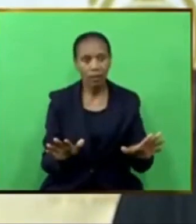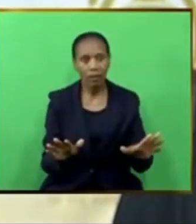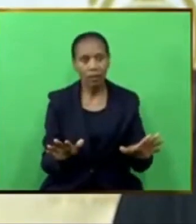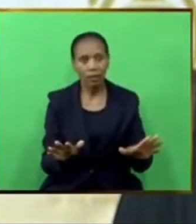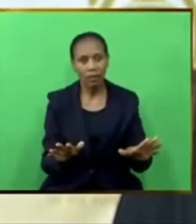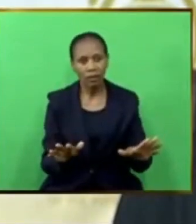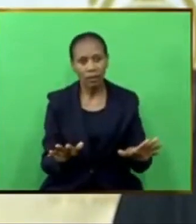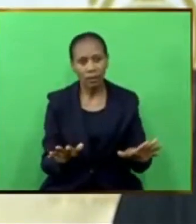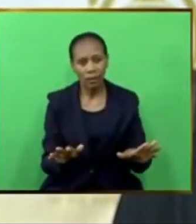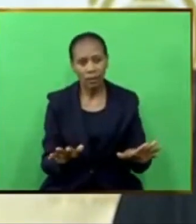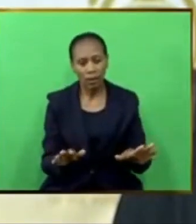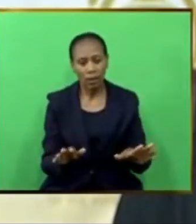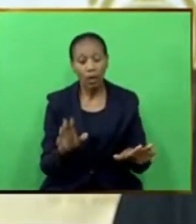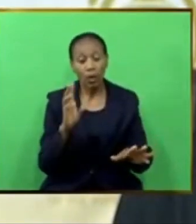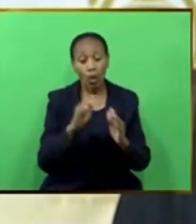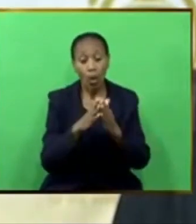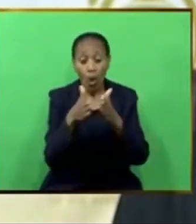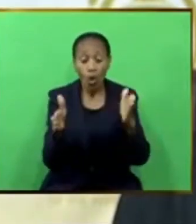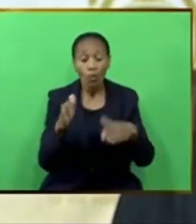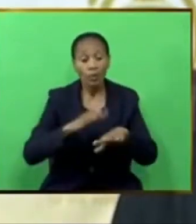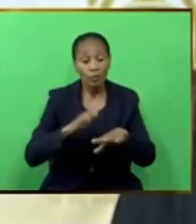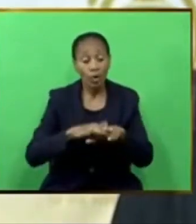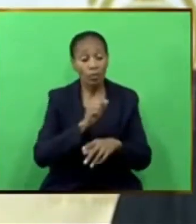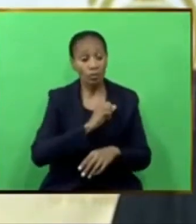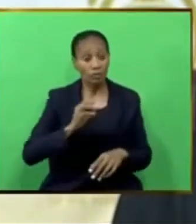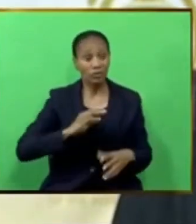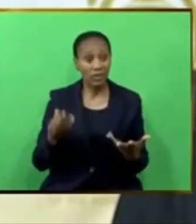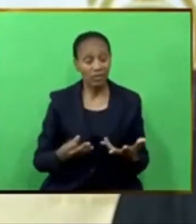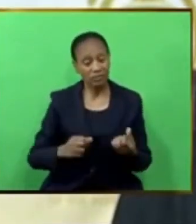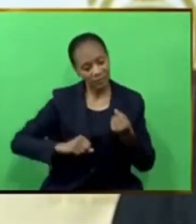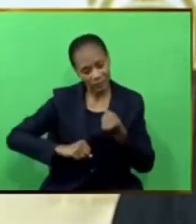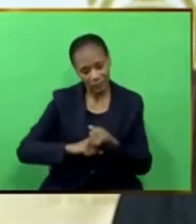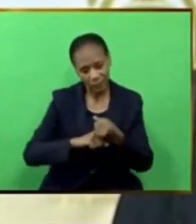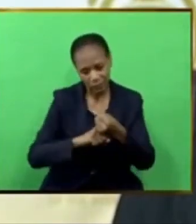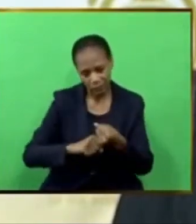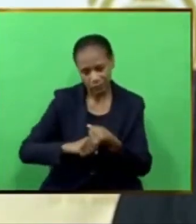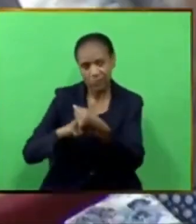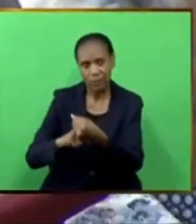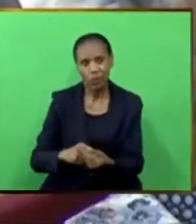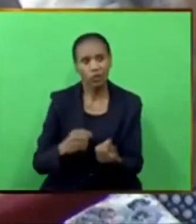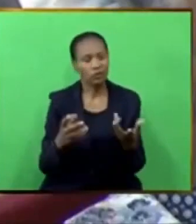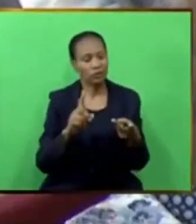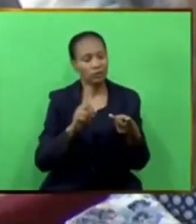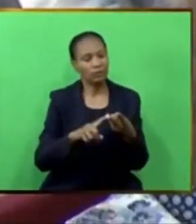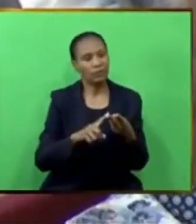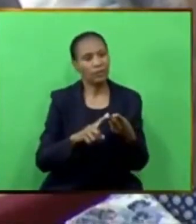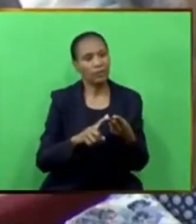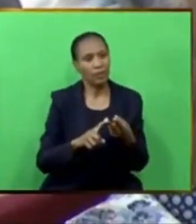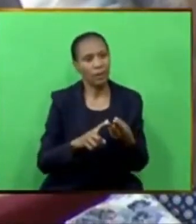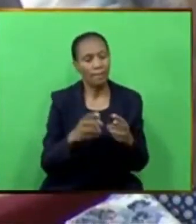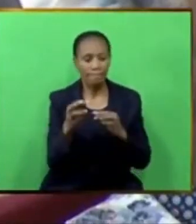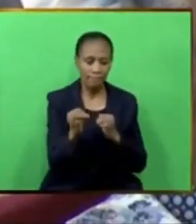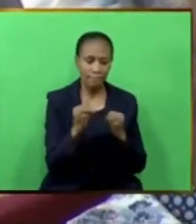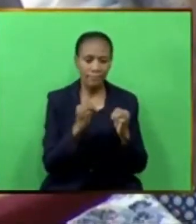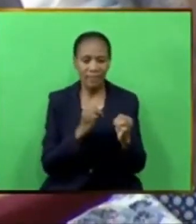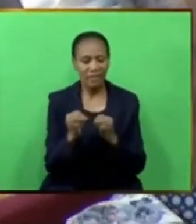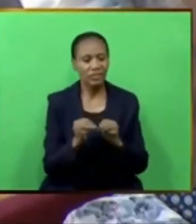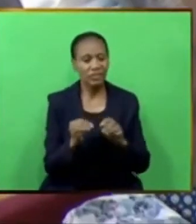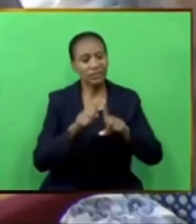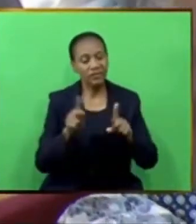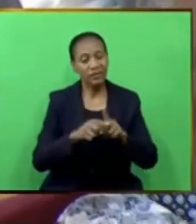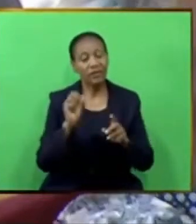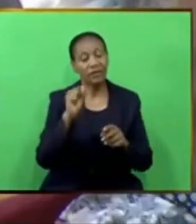PPPs, creating capacity to support and manage PPPs, formulate clear rules for managing unsolicited